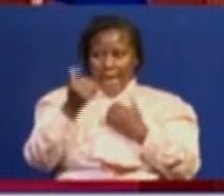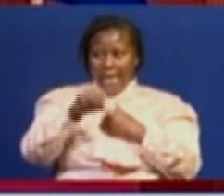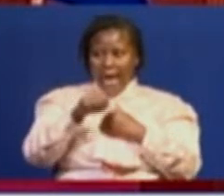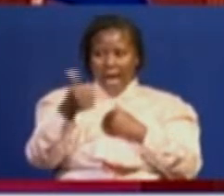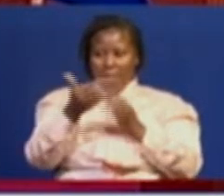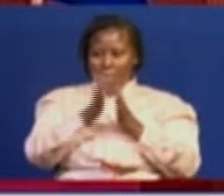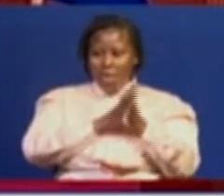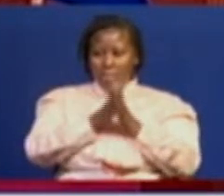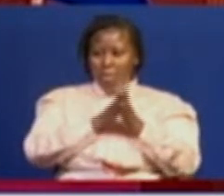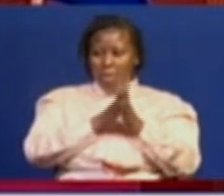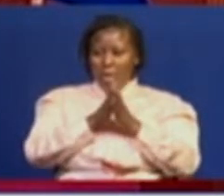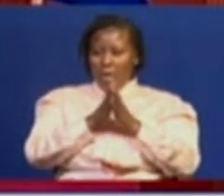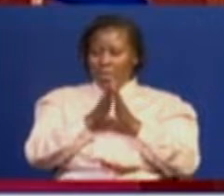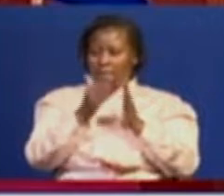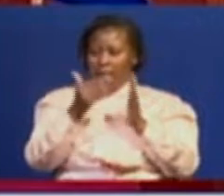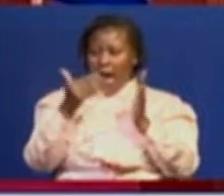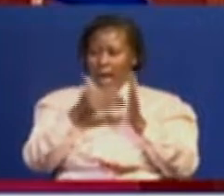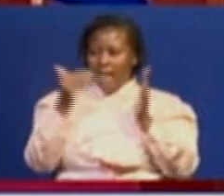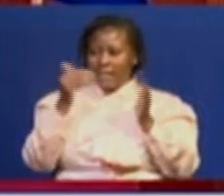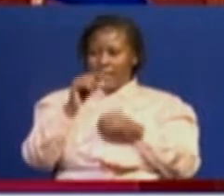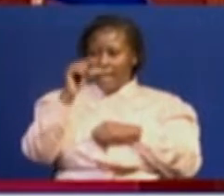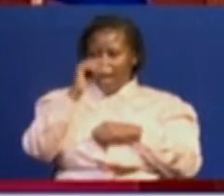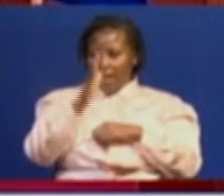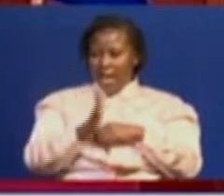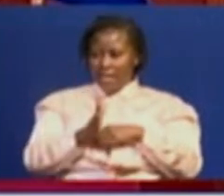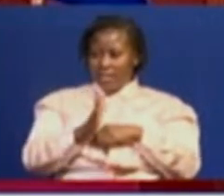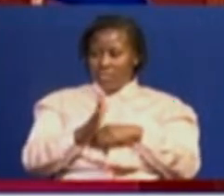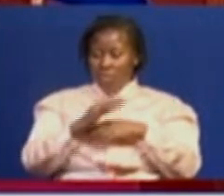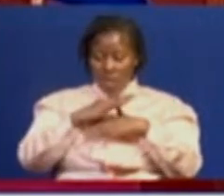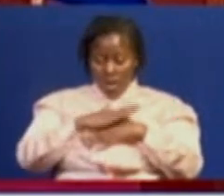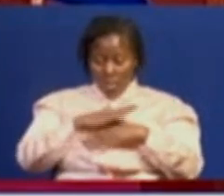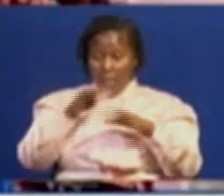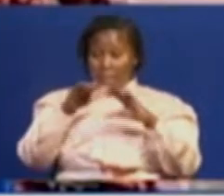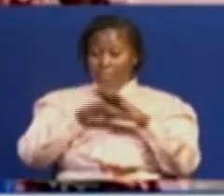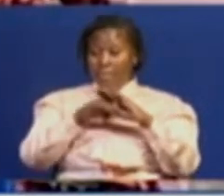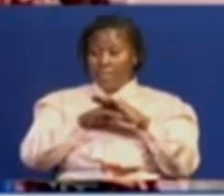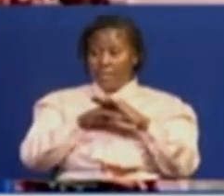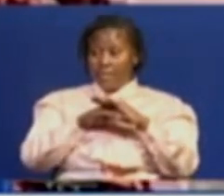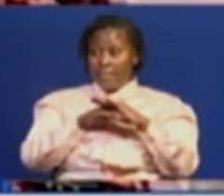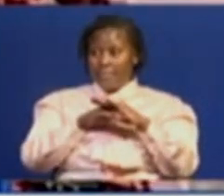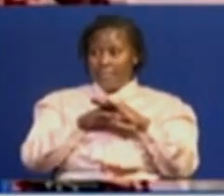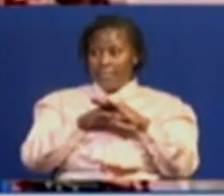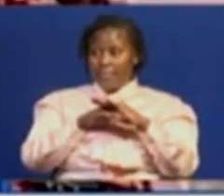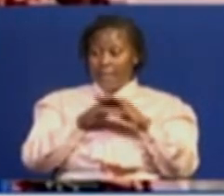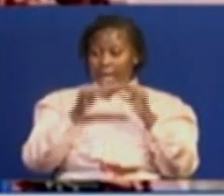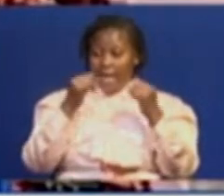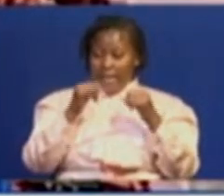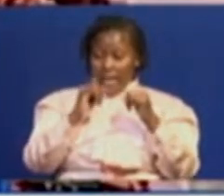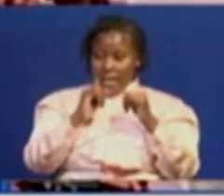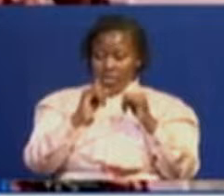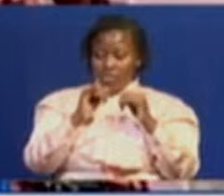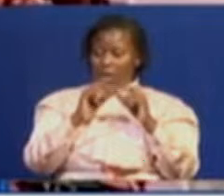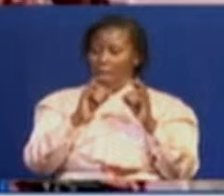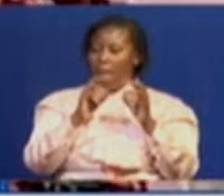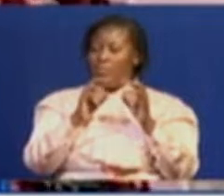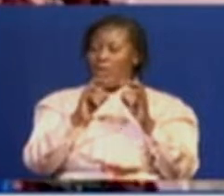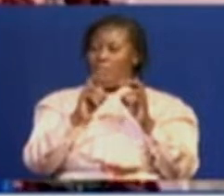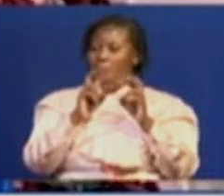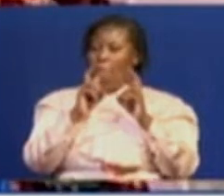motivation as against the governor? Honorable members, in an attempt to move this